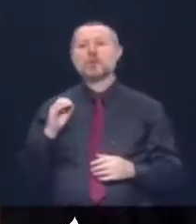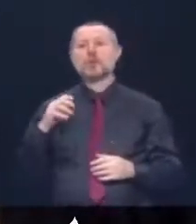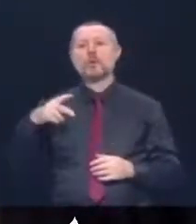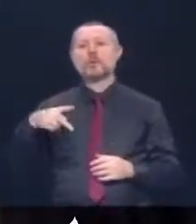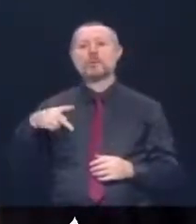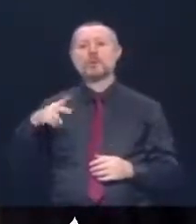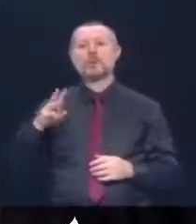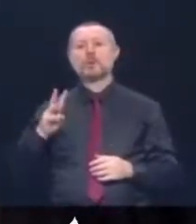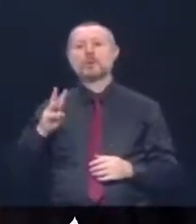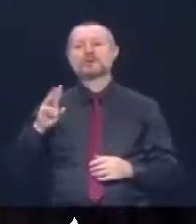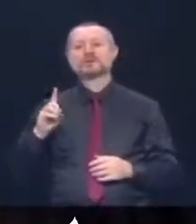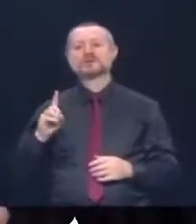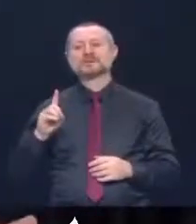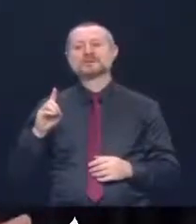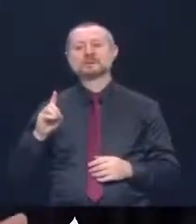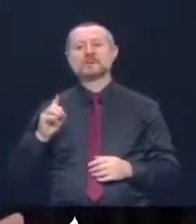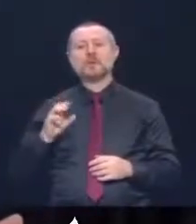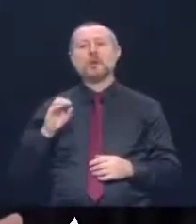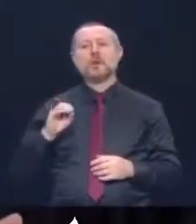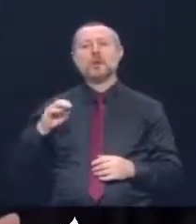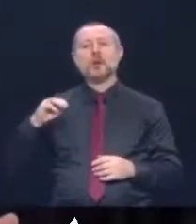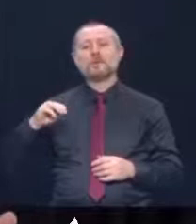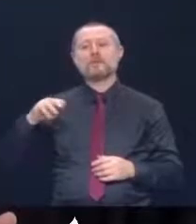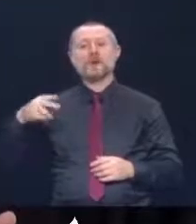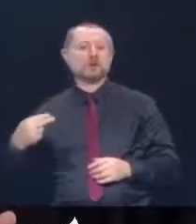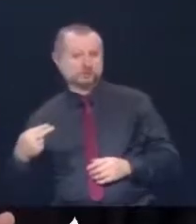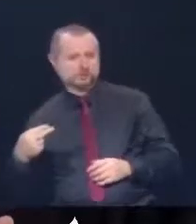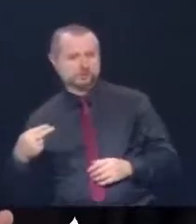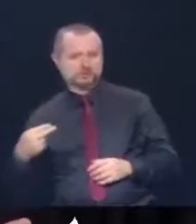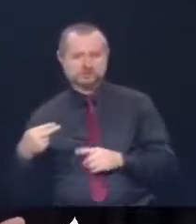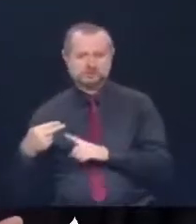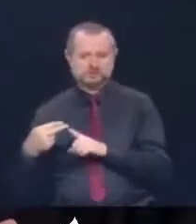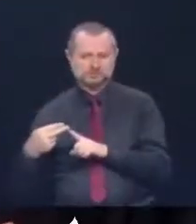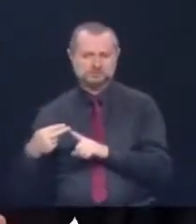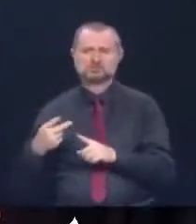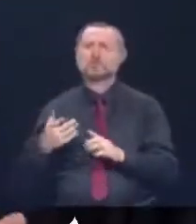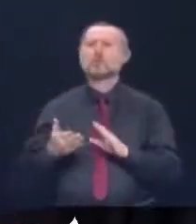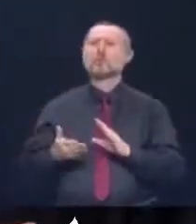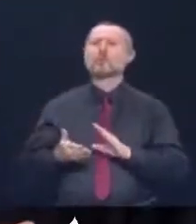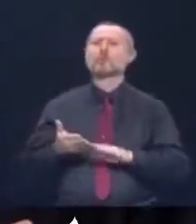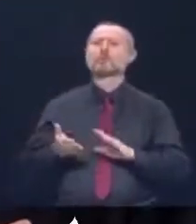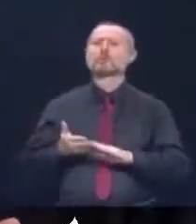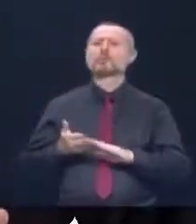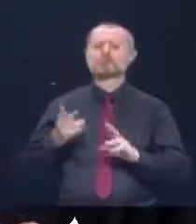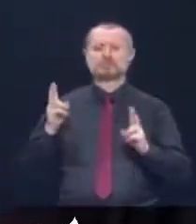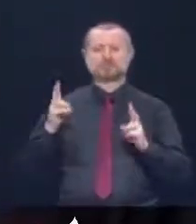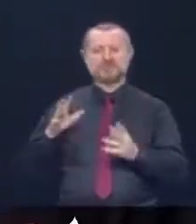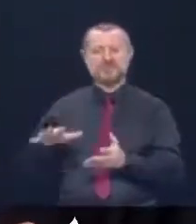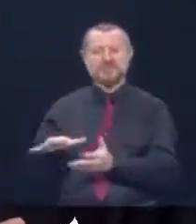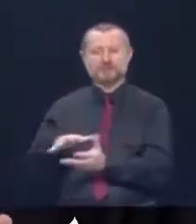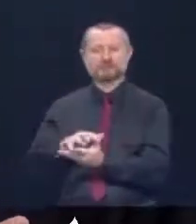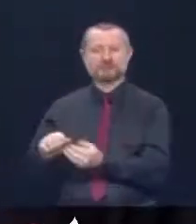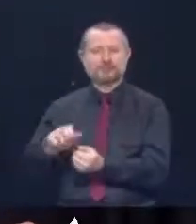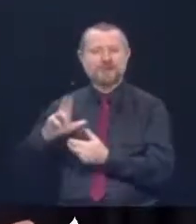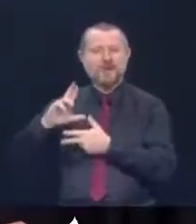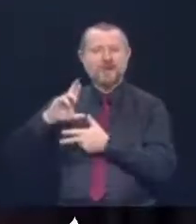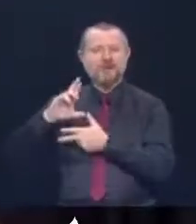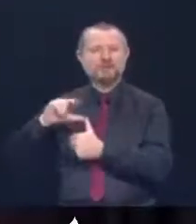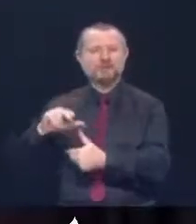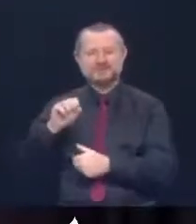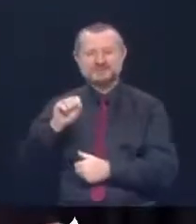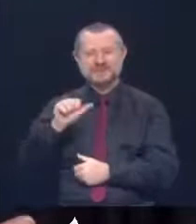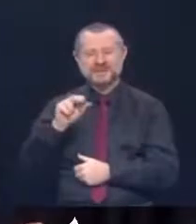OPWDD/OMH facility that was actually during Hurricane Sandy was destroyed and has been rebuilt. It never opened up again to OMH